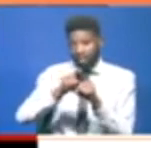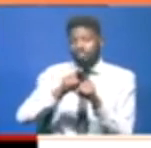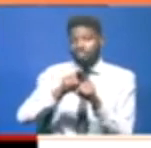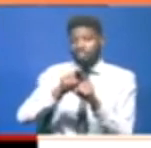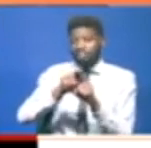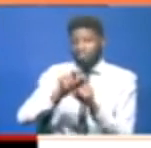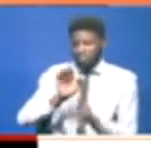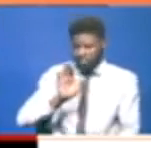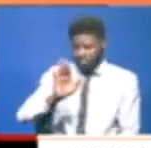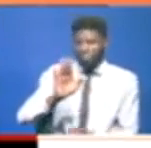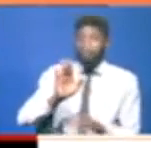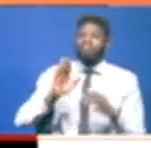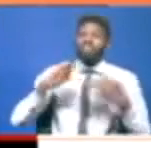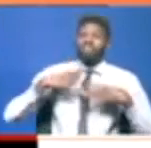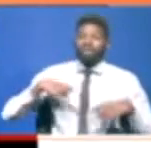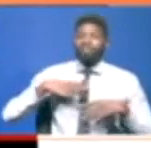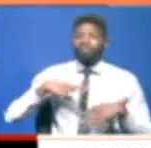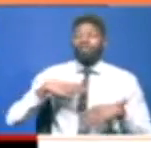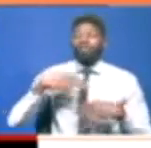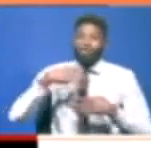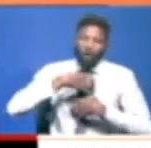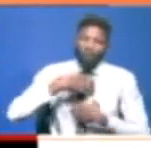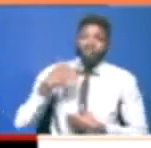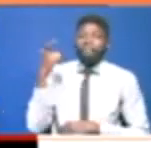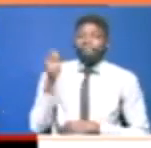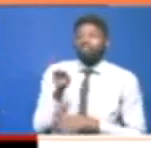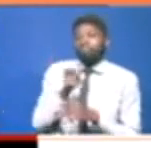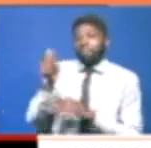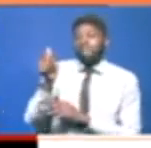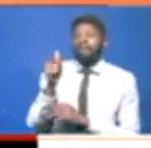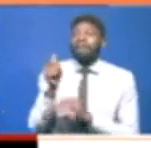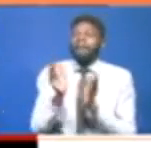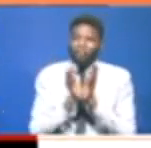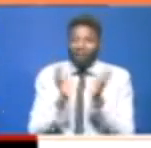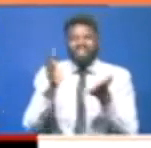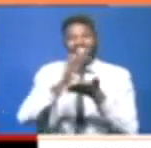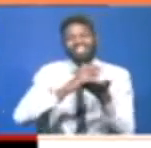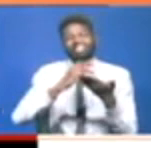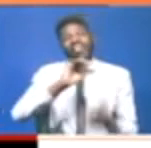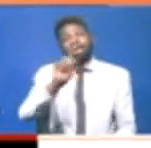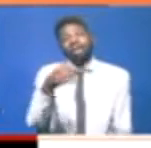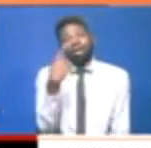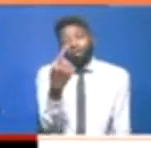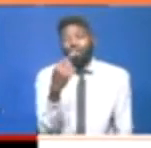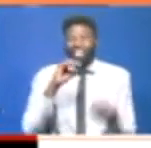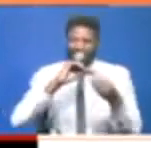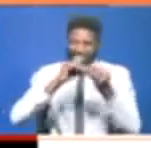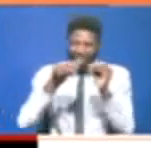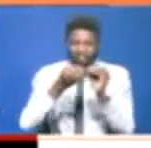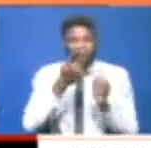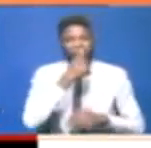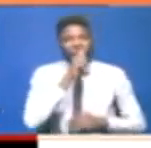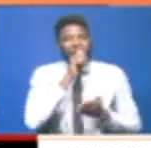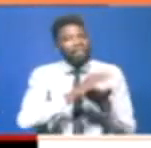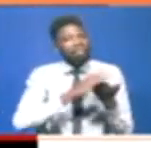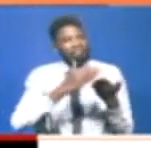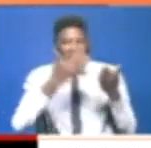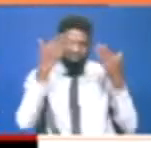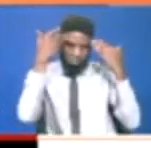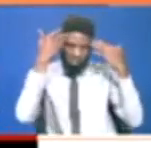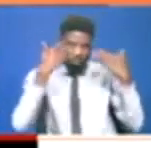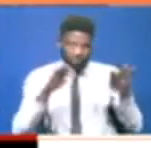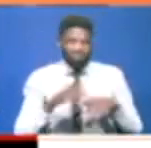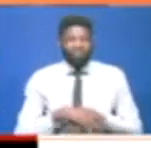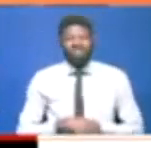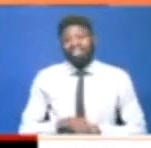And that is in the public sector alone. Mm. I do not have the numbers, for the private sector. In the private sector, yes. And so that's